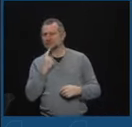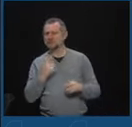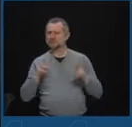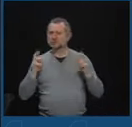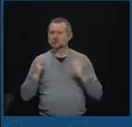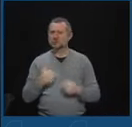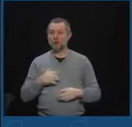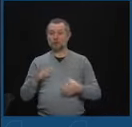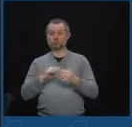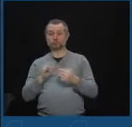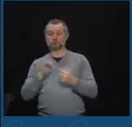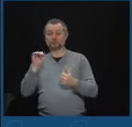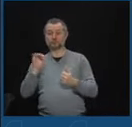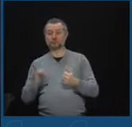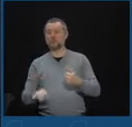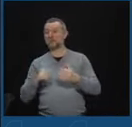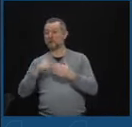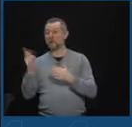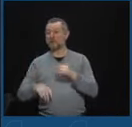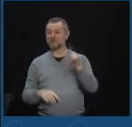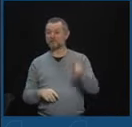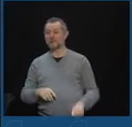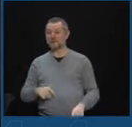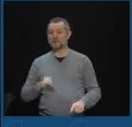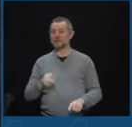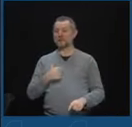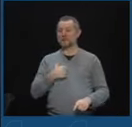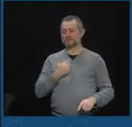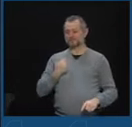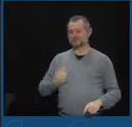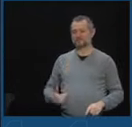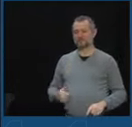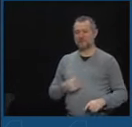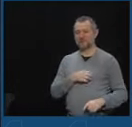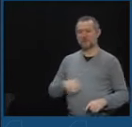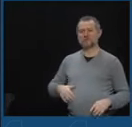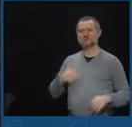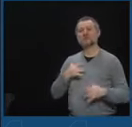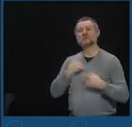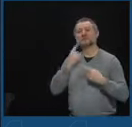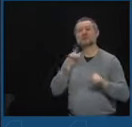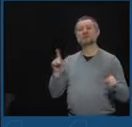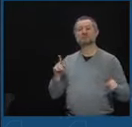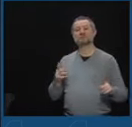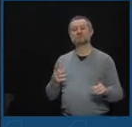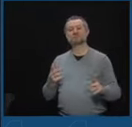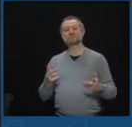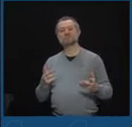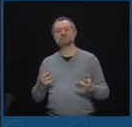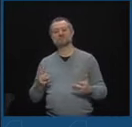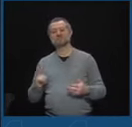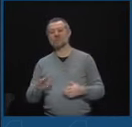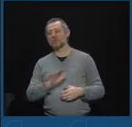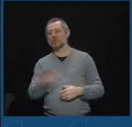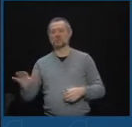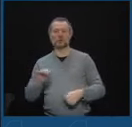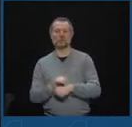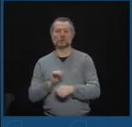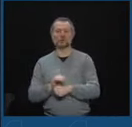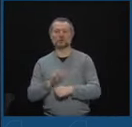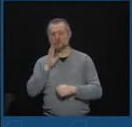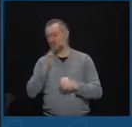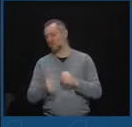programs, I, in my heart, believe what's going to work the most successfully is with the work you're going to do. The